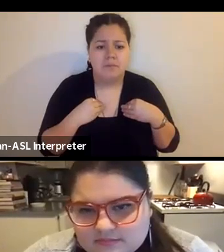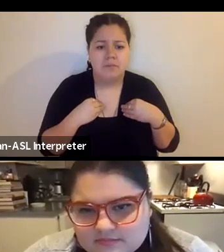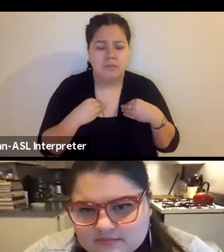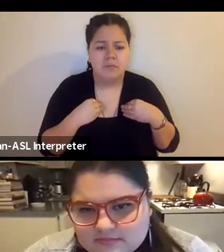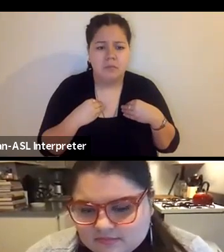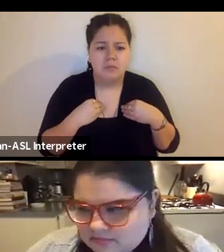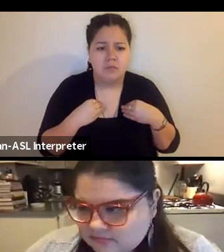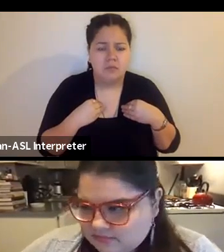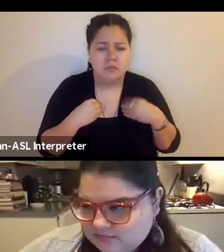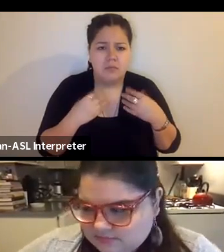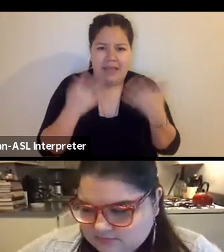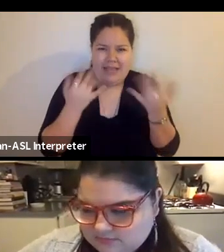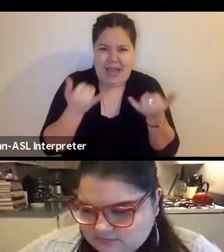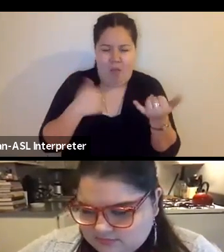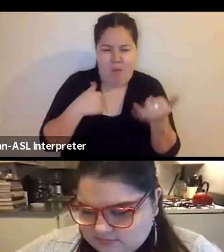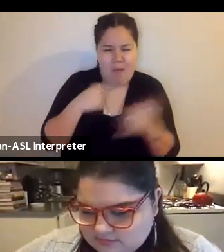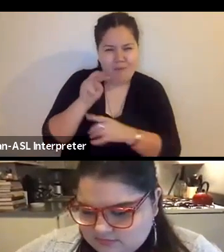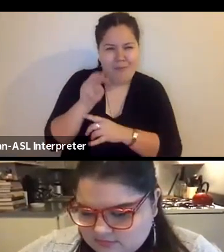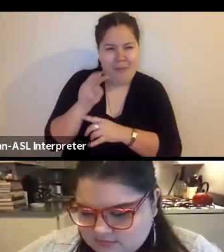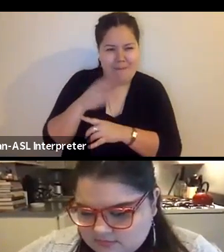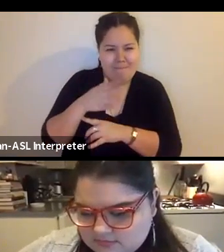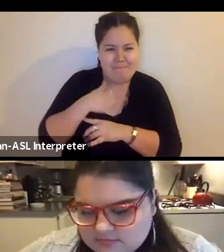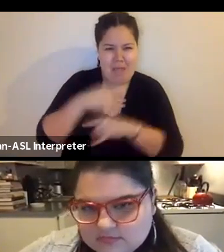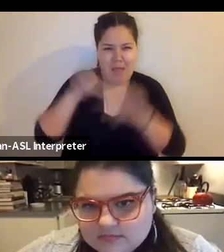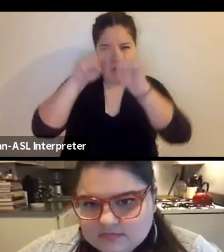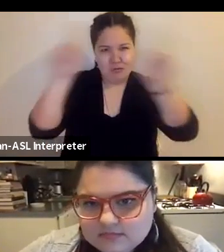look at my thing in front of you,